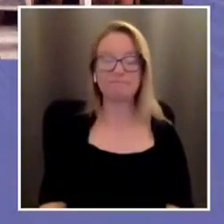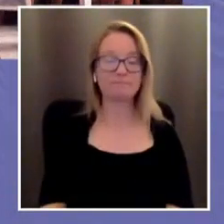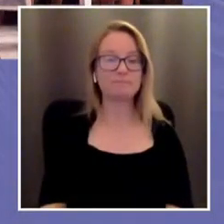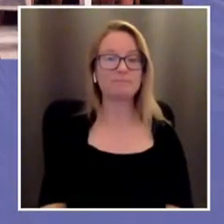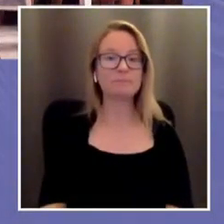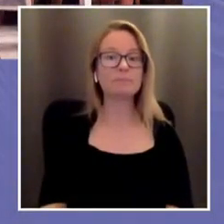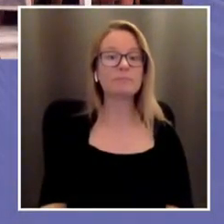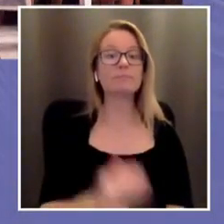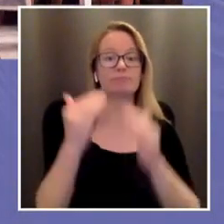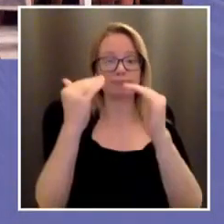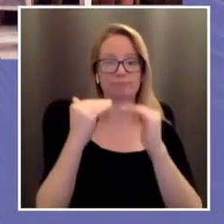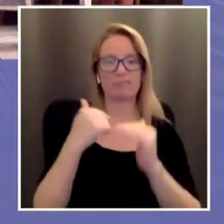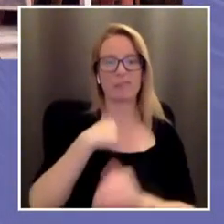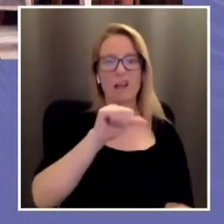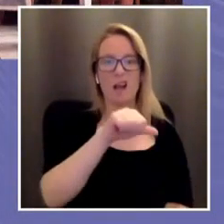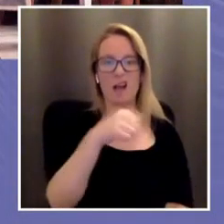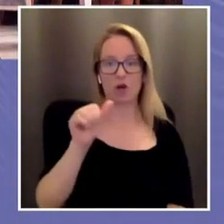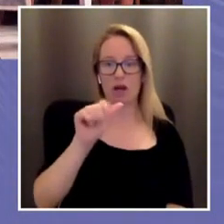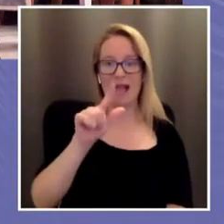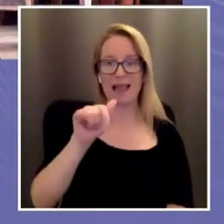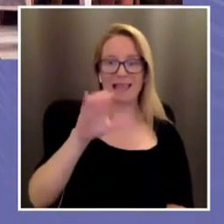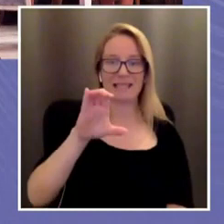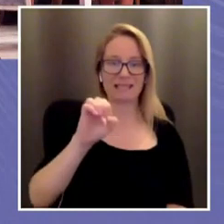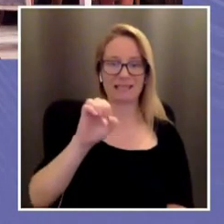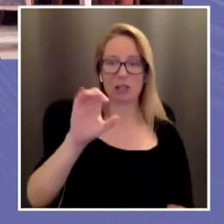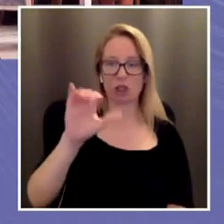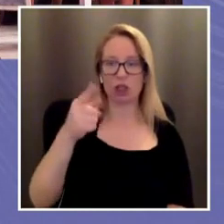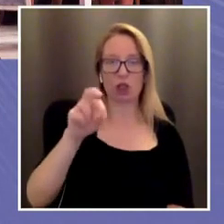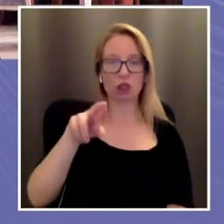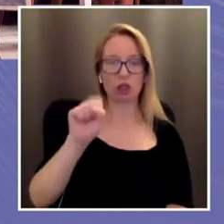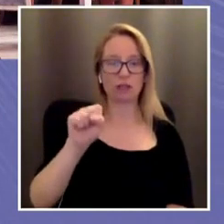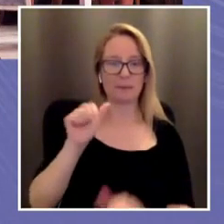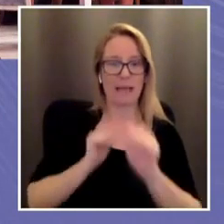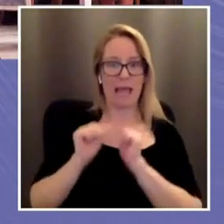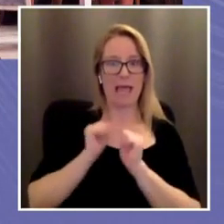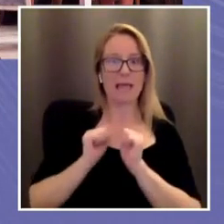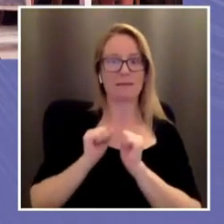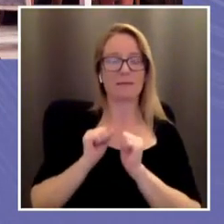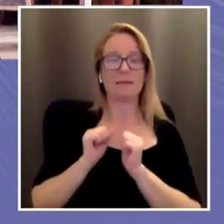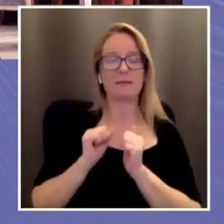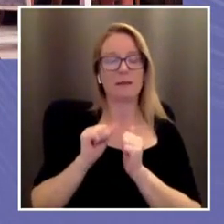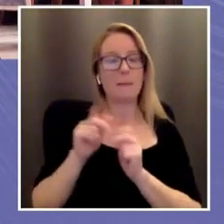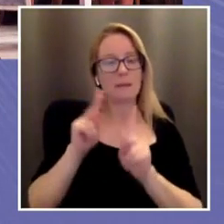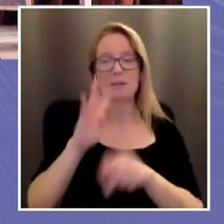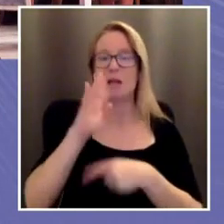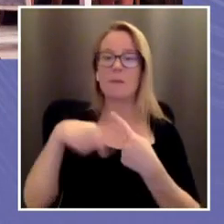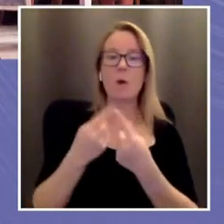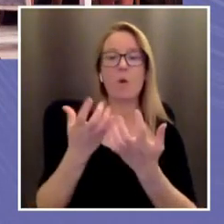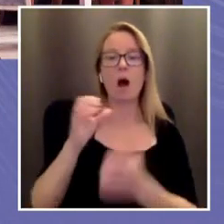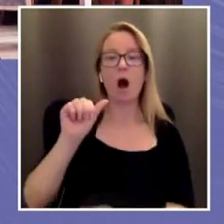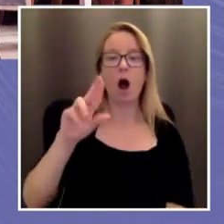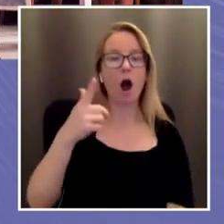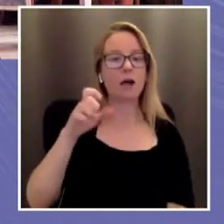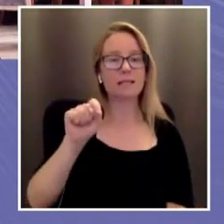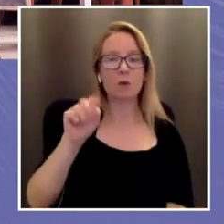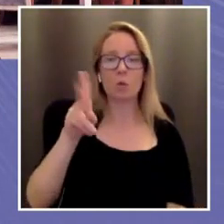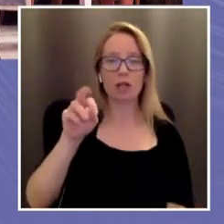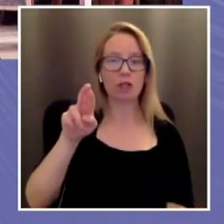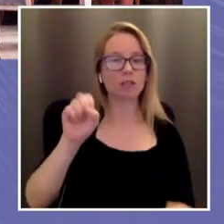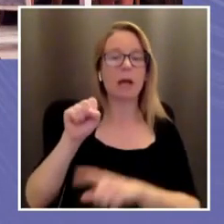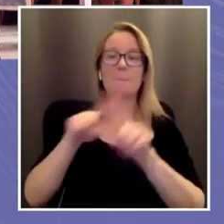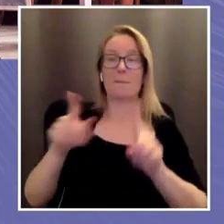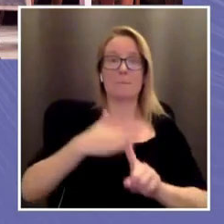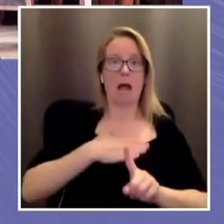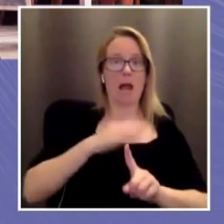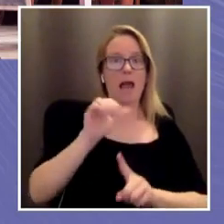Then I did another Alice Childress play. My goal, some people talk about wanting to do all the August Wilson plays. Mine was to do all the Alice